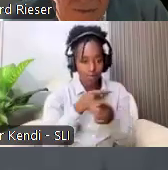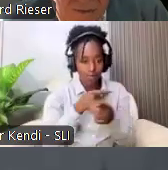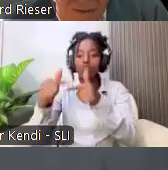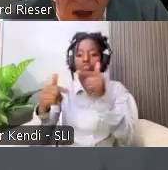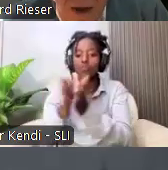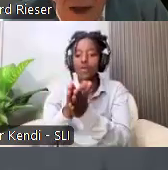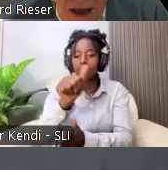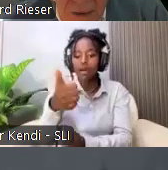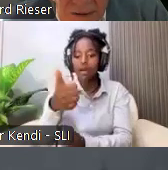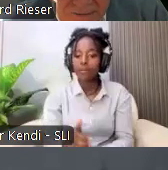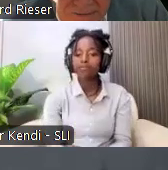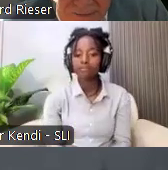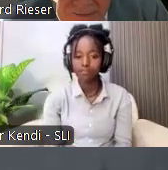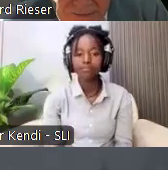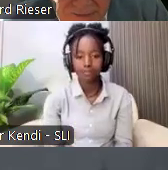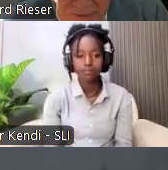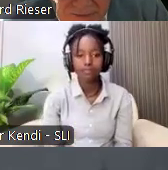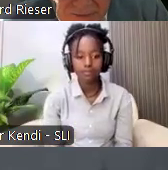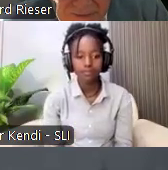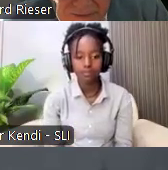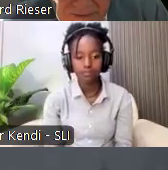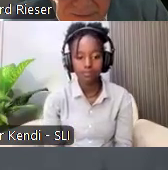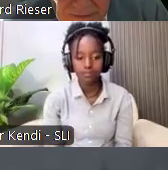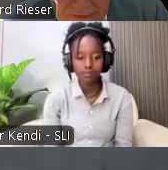PowerPoint. Okay, Kihembo.